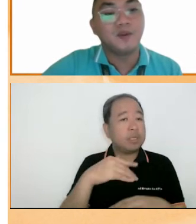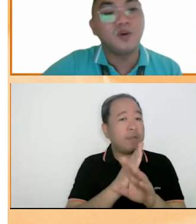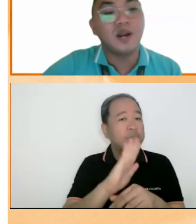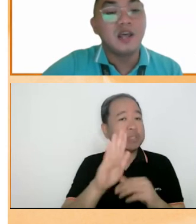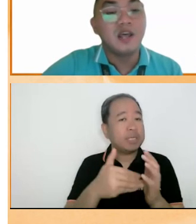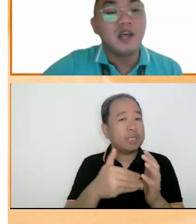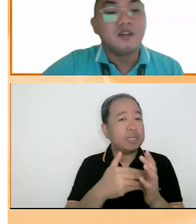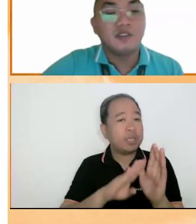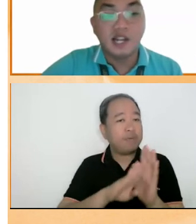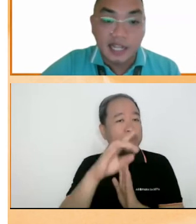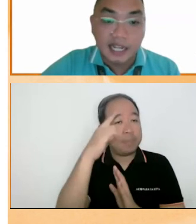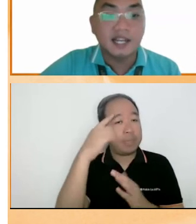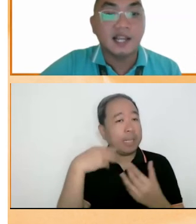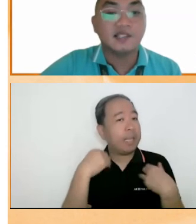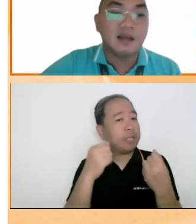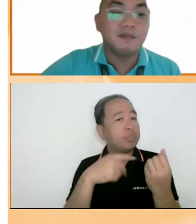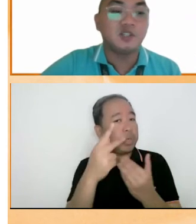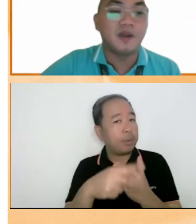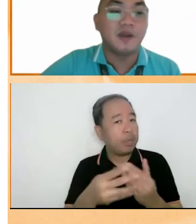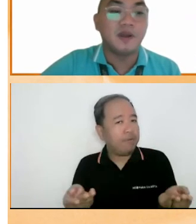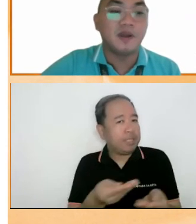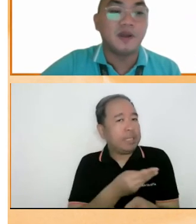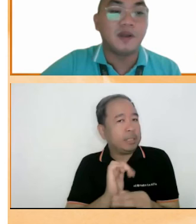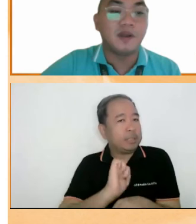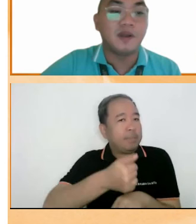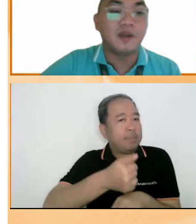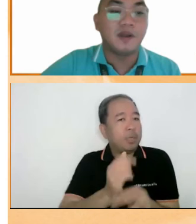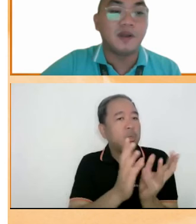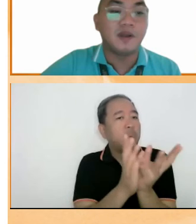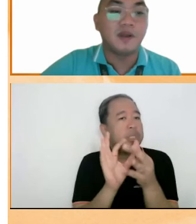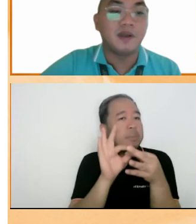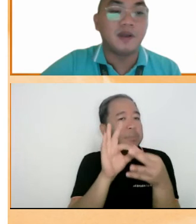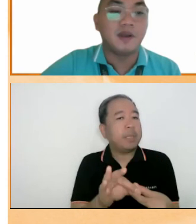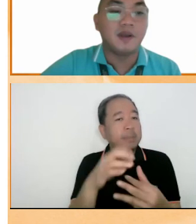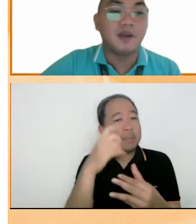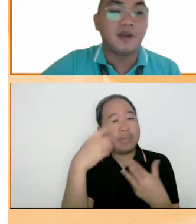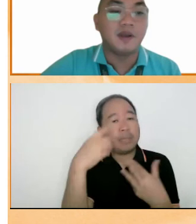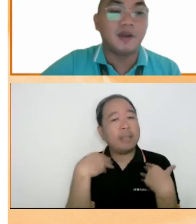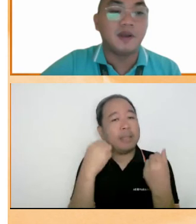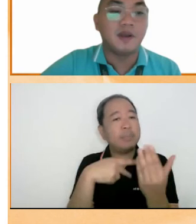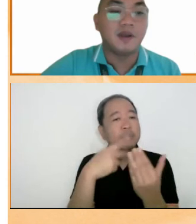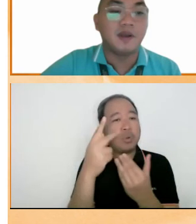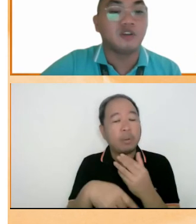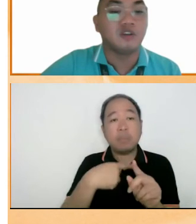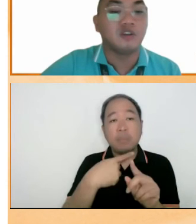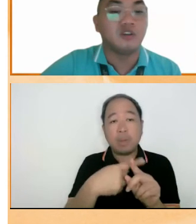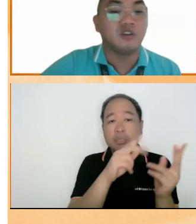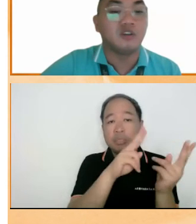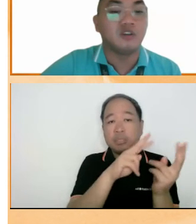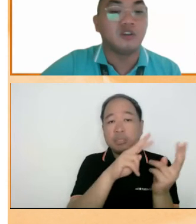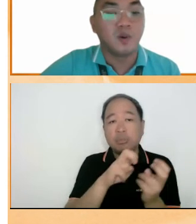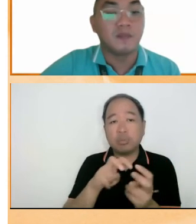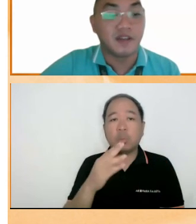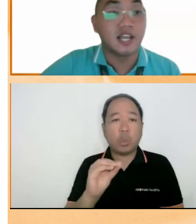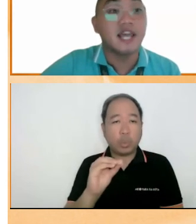Health Program, facilitated the establishment of a community-based mental health program and implementation of